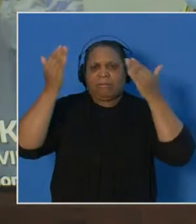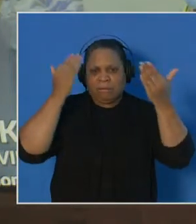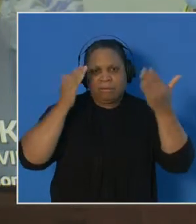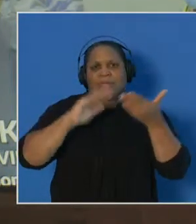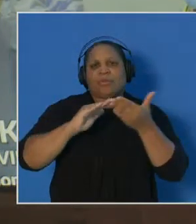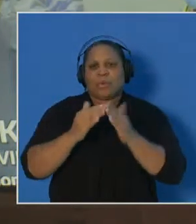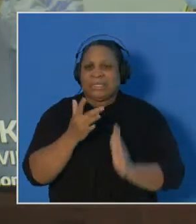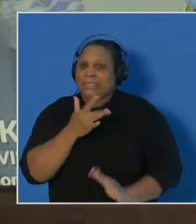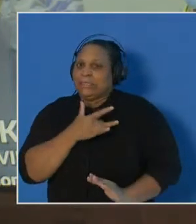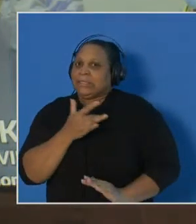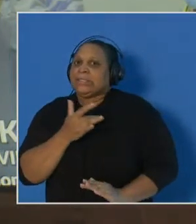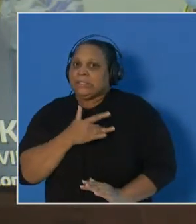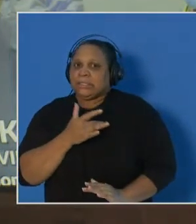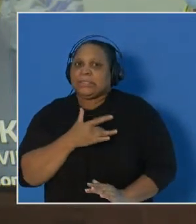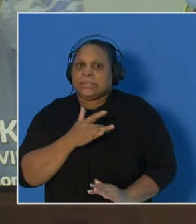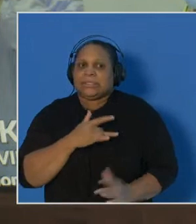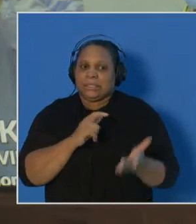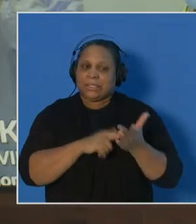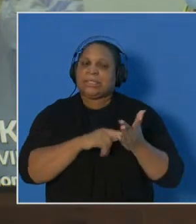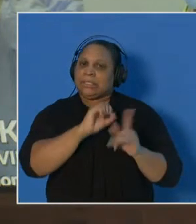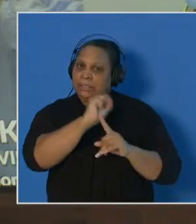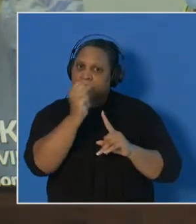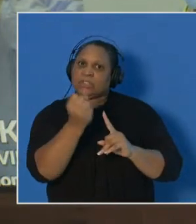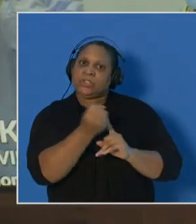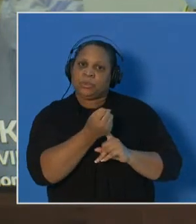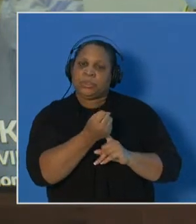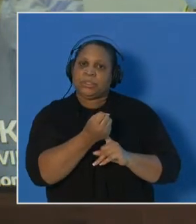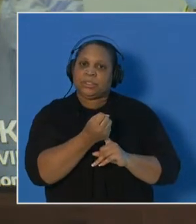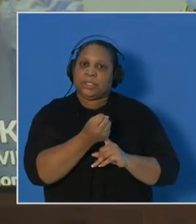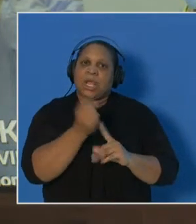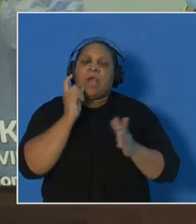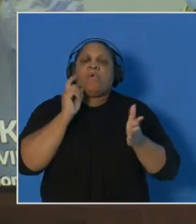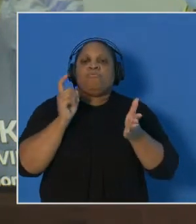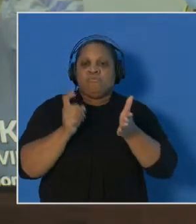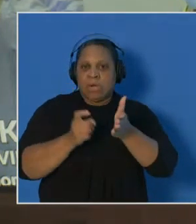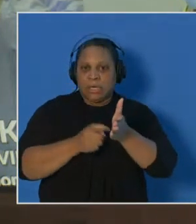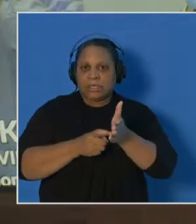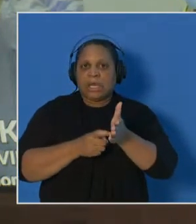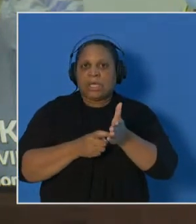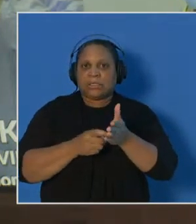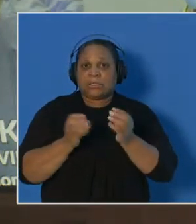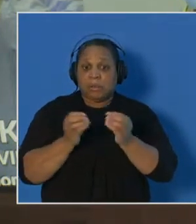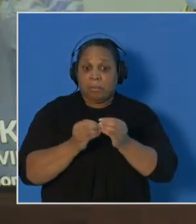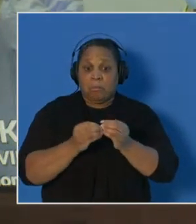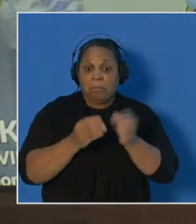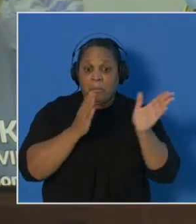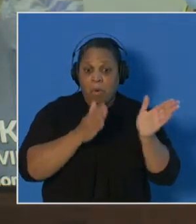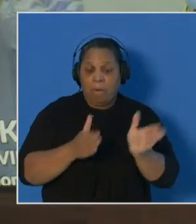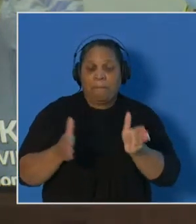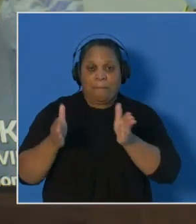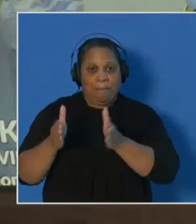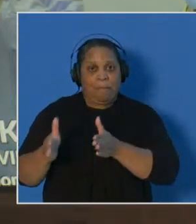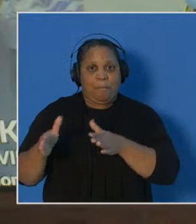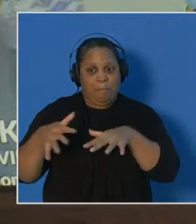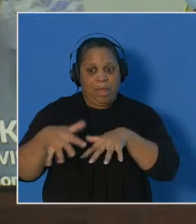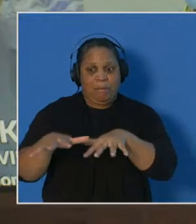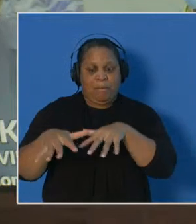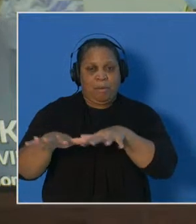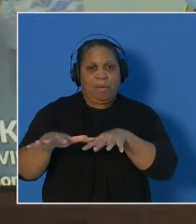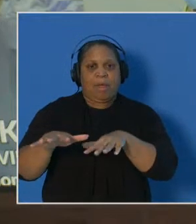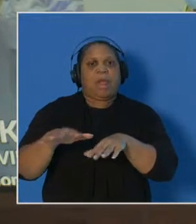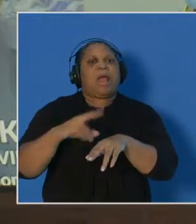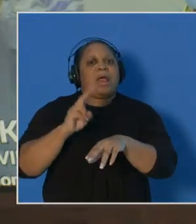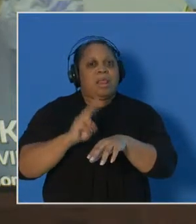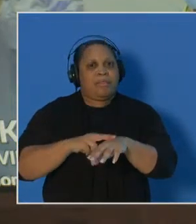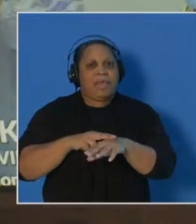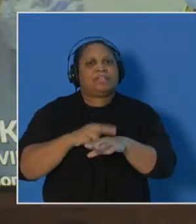community's sensitivities around this matter. We recognize that there are more planned marches, and the Ministry of National